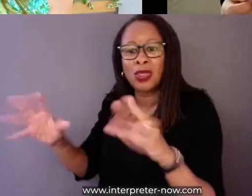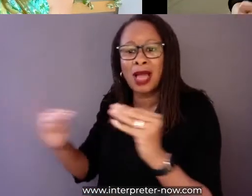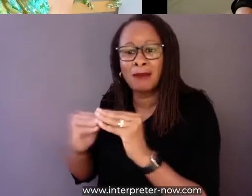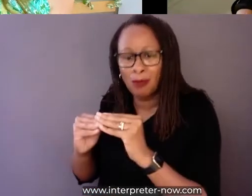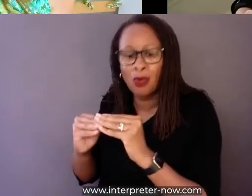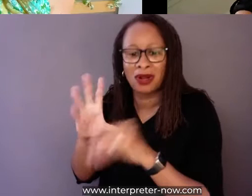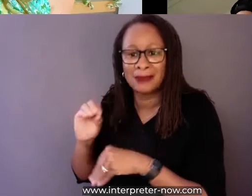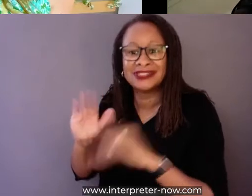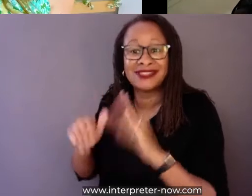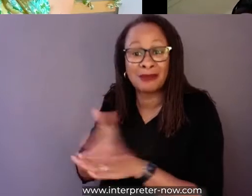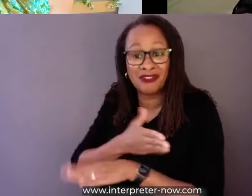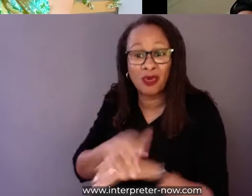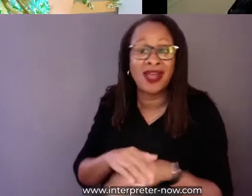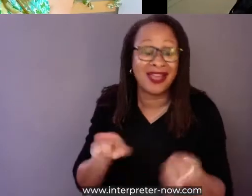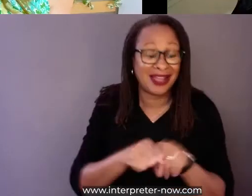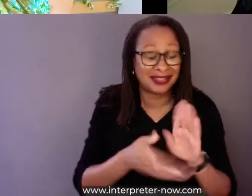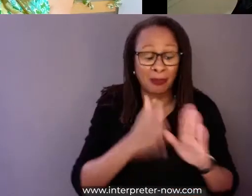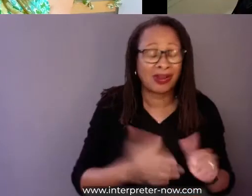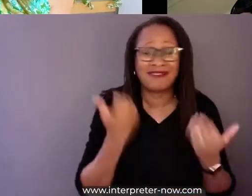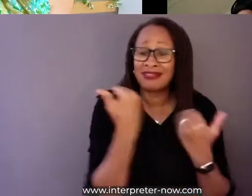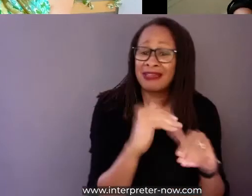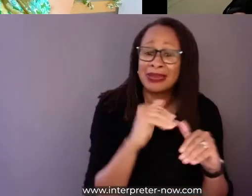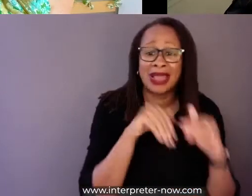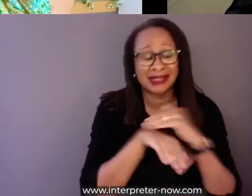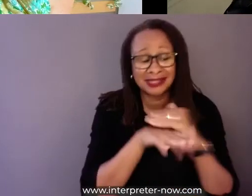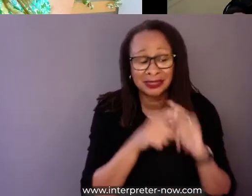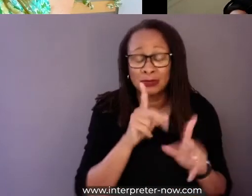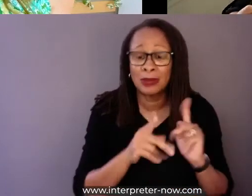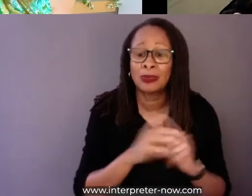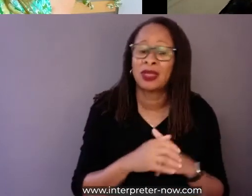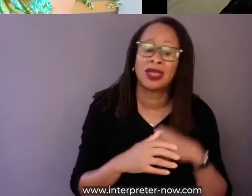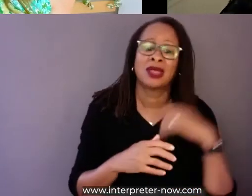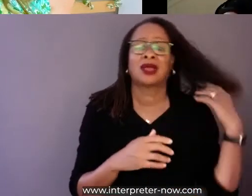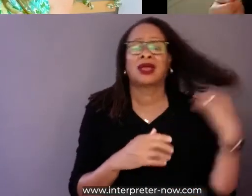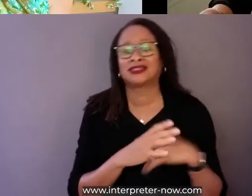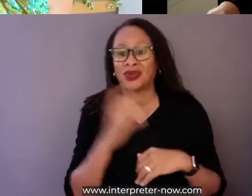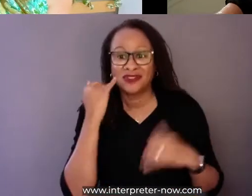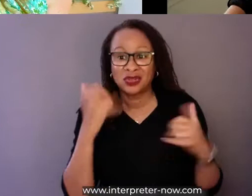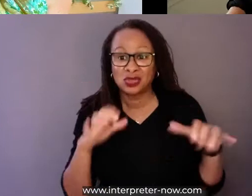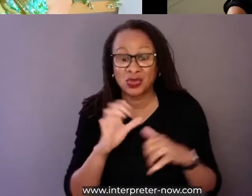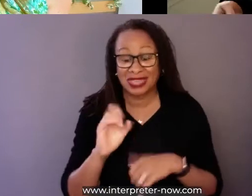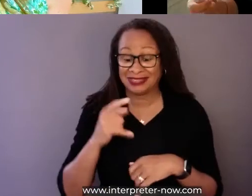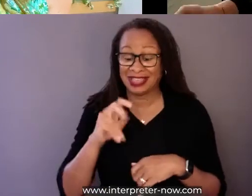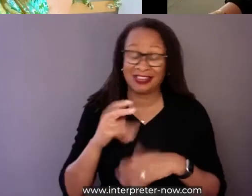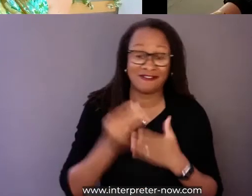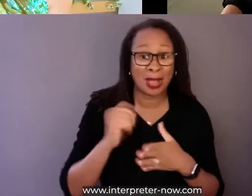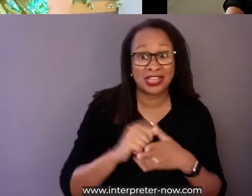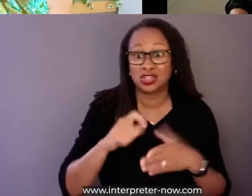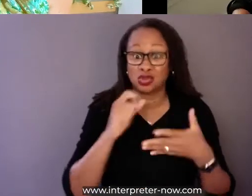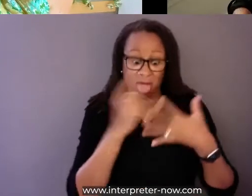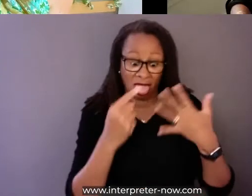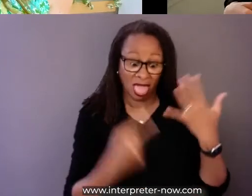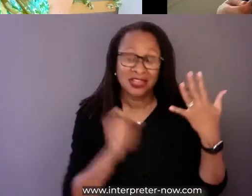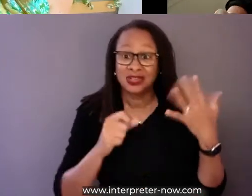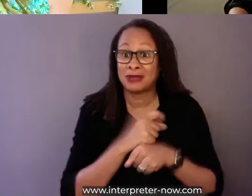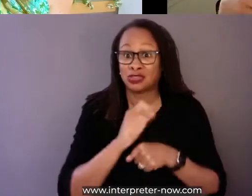as just an operator, someone who's going in to say like, hey, let's do this. You have to get the executive buy-in. You have to go and do all of these things. You have to make sure that the board's on